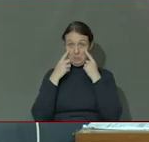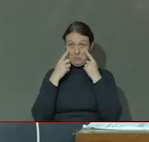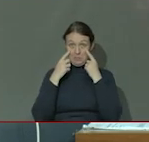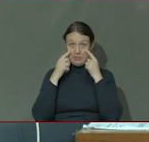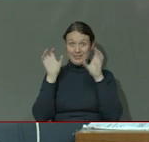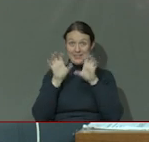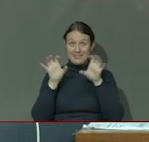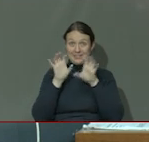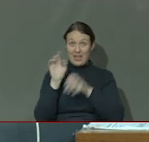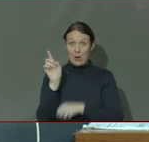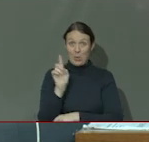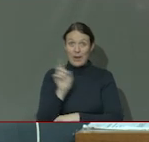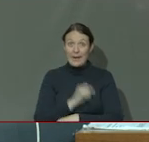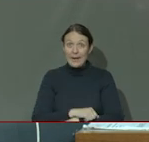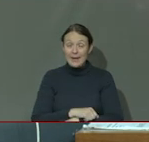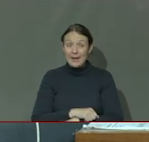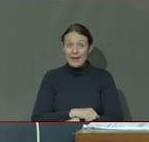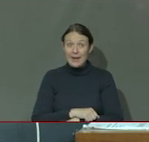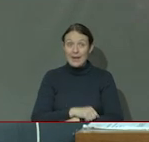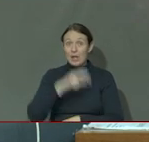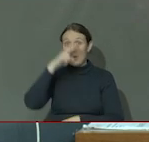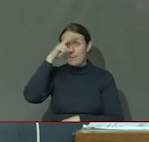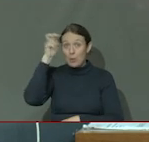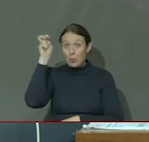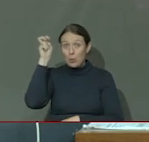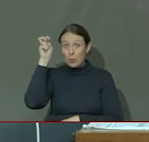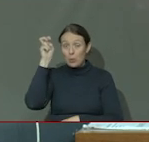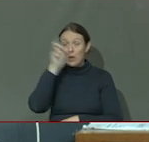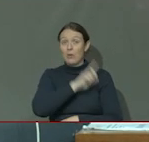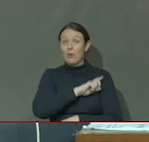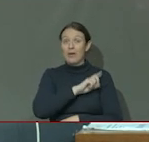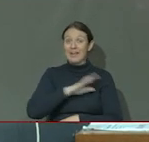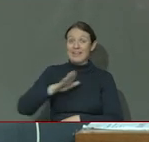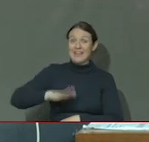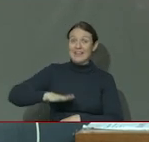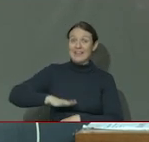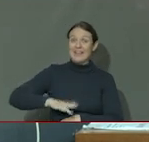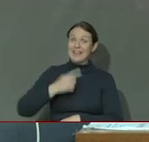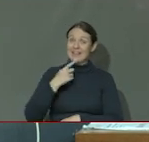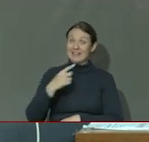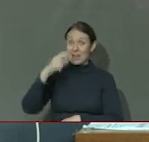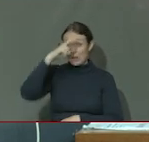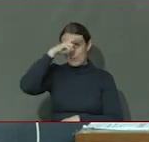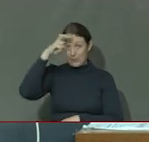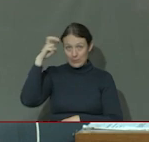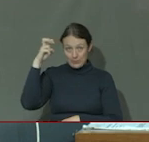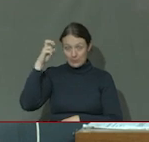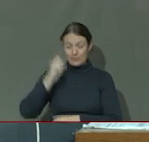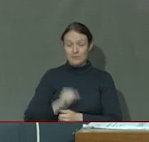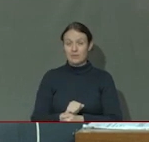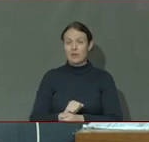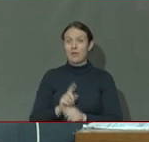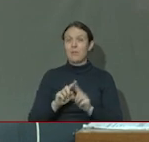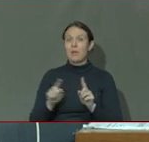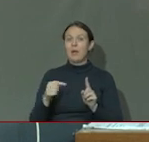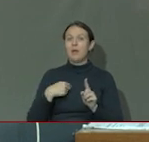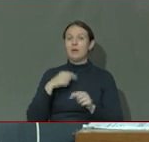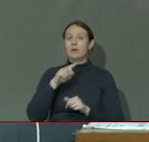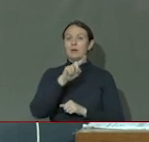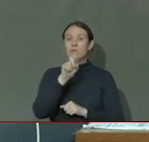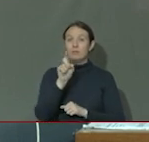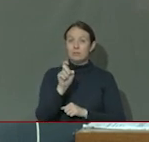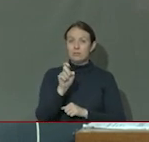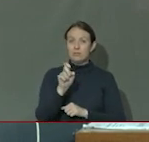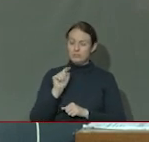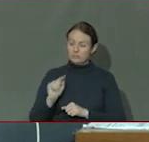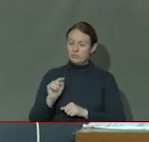will have what colors? Because it says here at the bottom, he's got blue eyes. The key tells you. But my question is, write down there